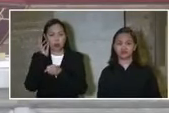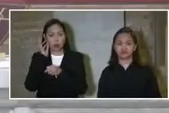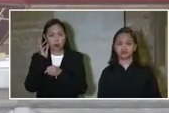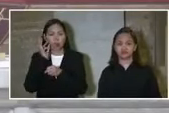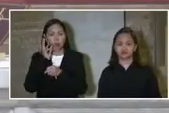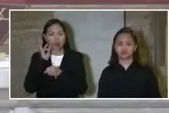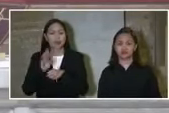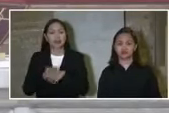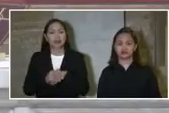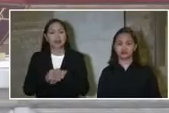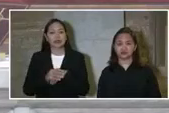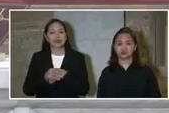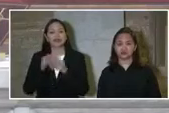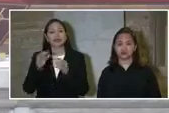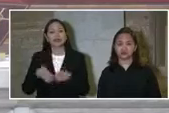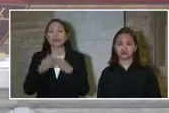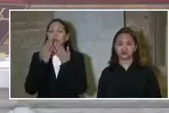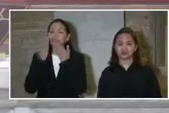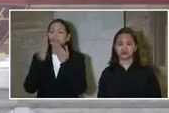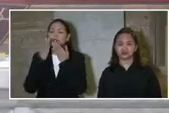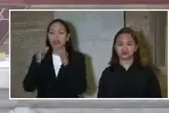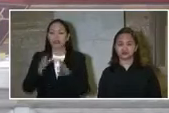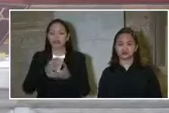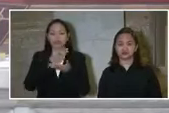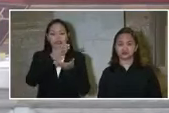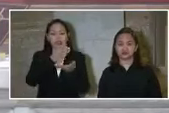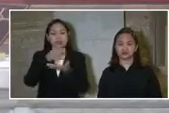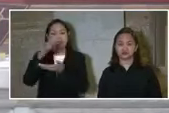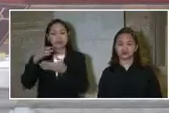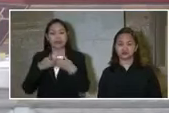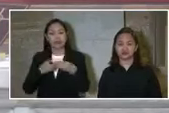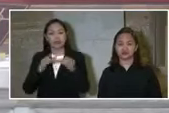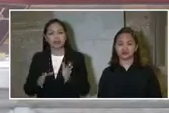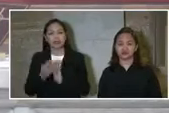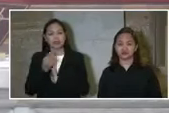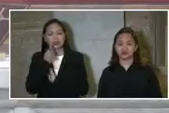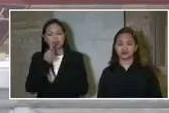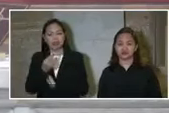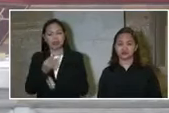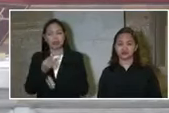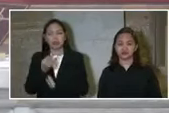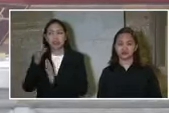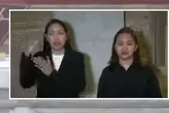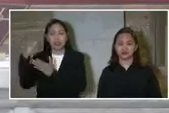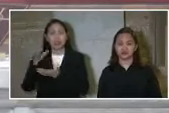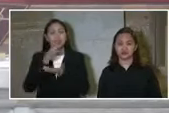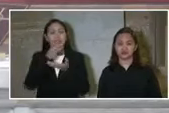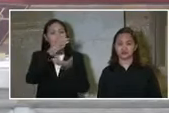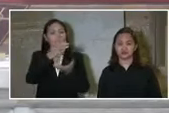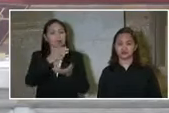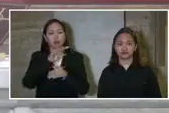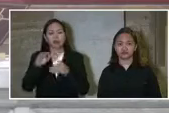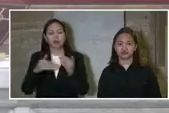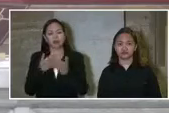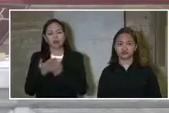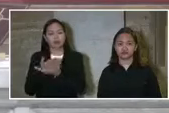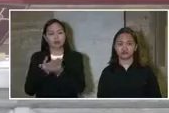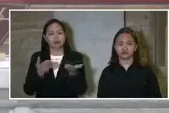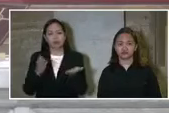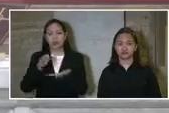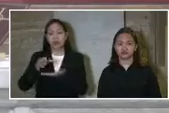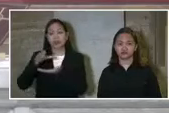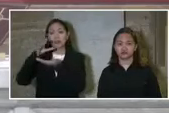thanks, handed the chalice to his disciples, saying, "Take this, all of you, and drink from